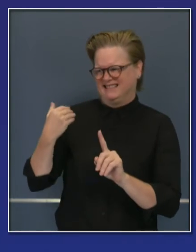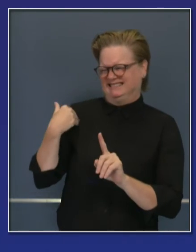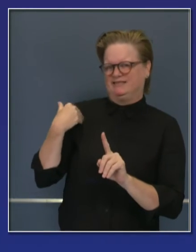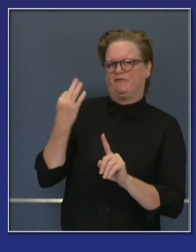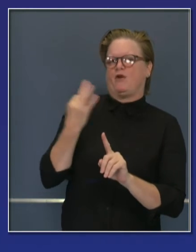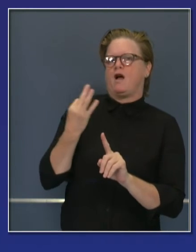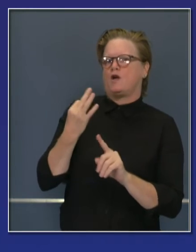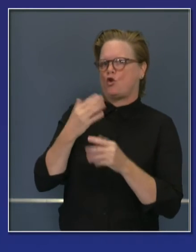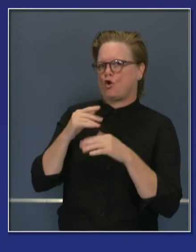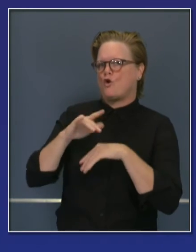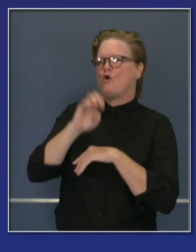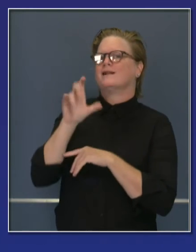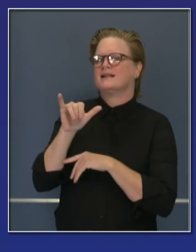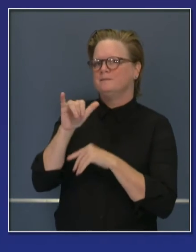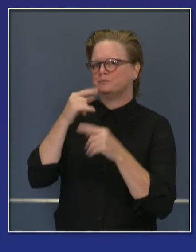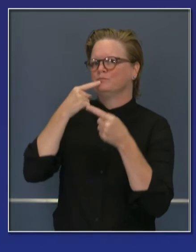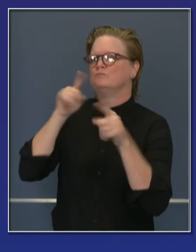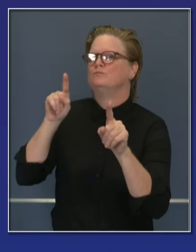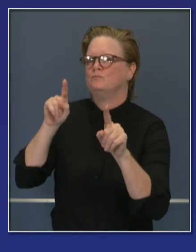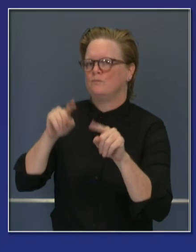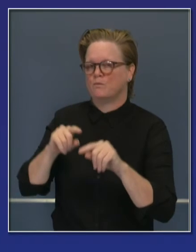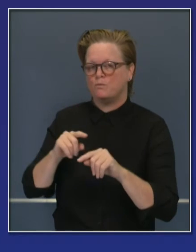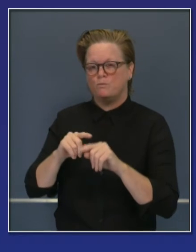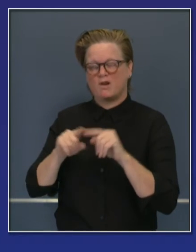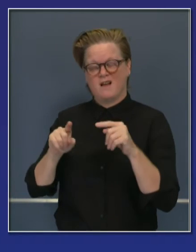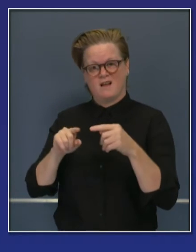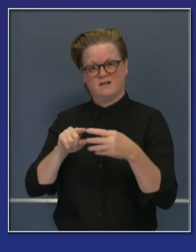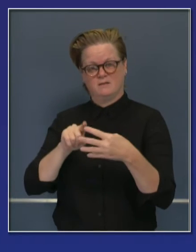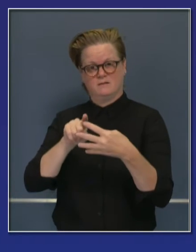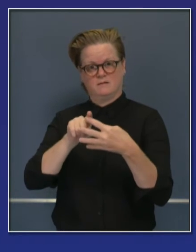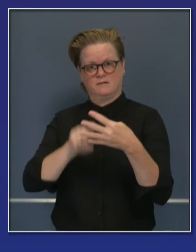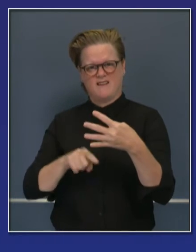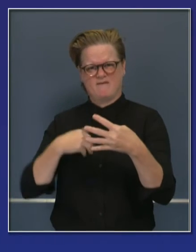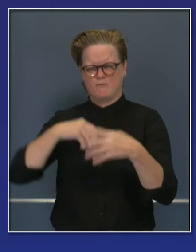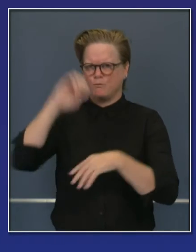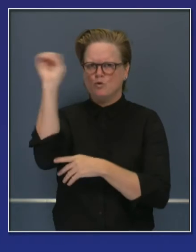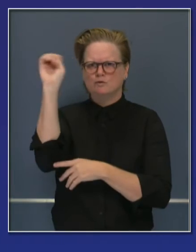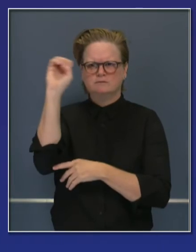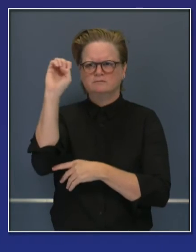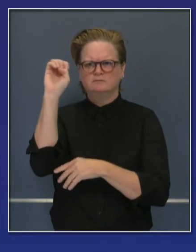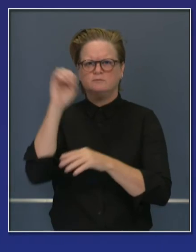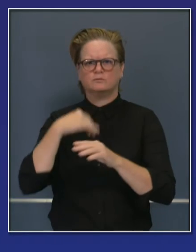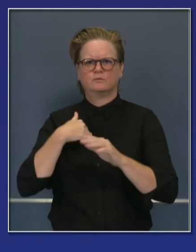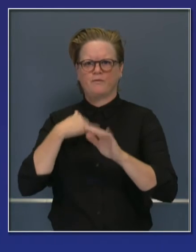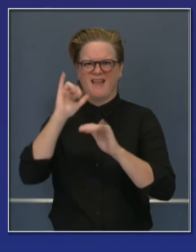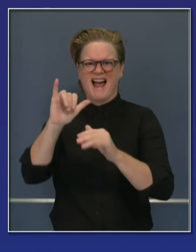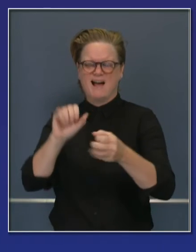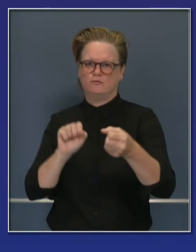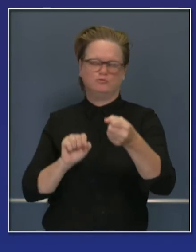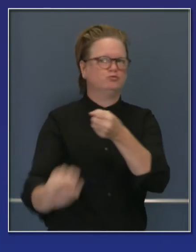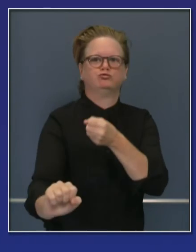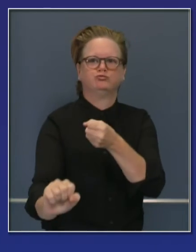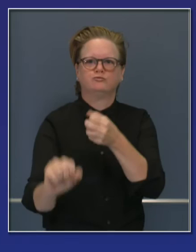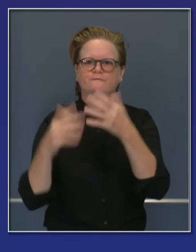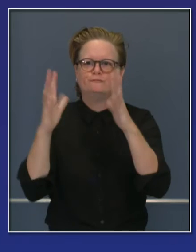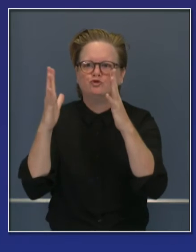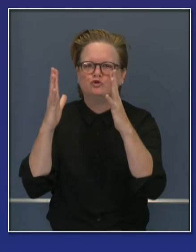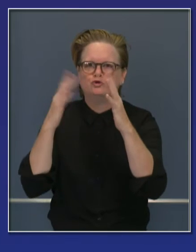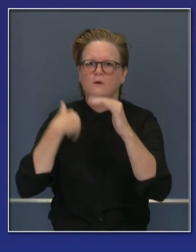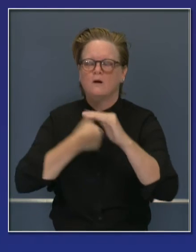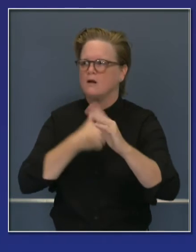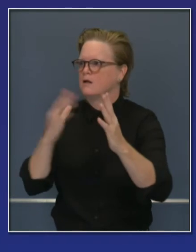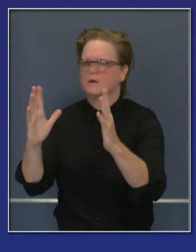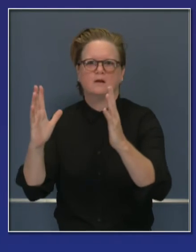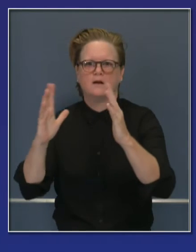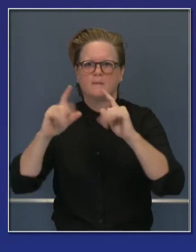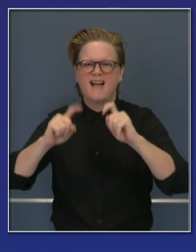applying what we refer to as this emergency break. 40 counties moved backwards, not forwards, into more restrictive, not